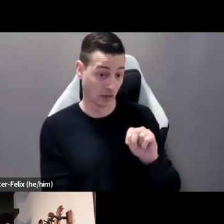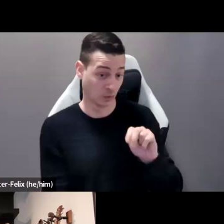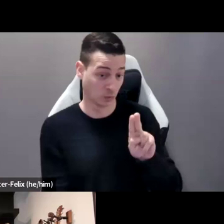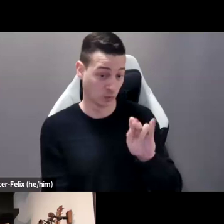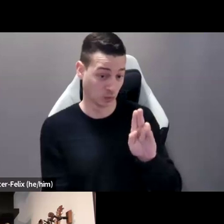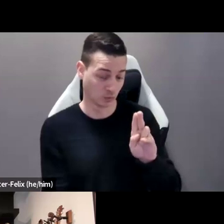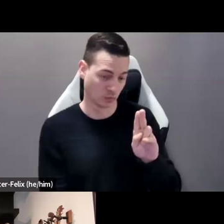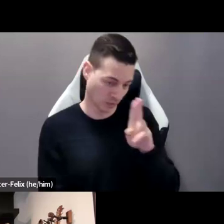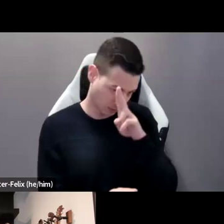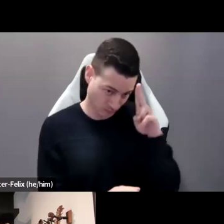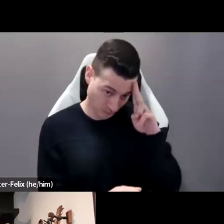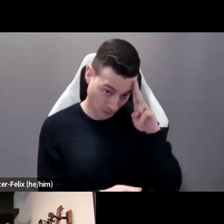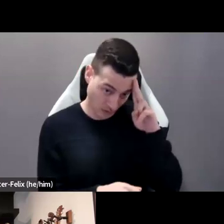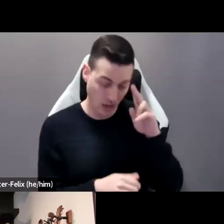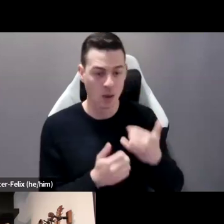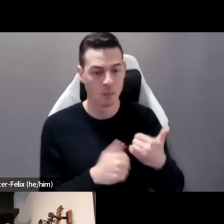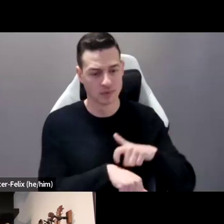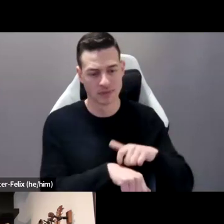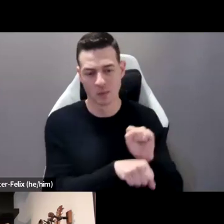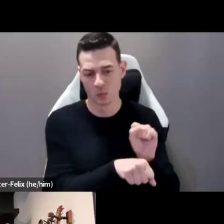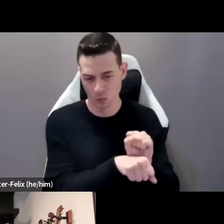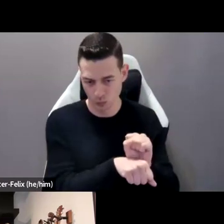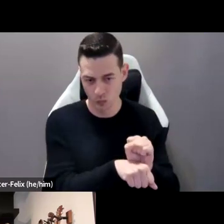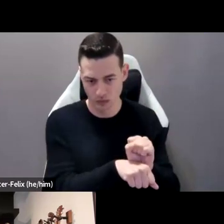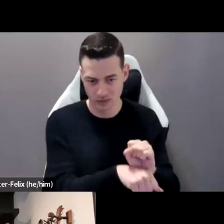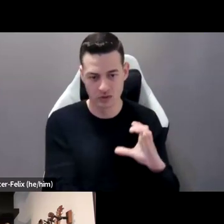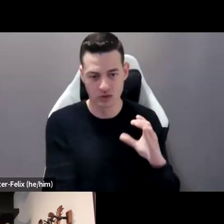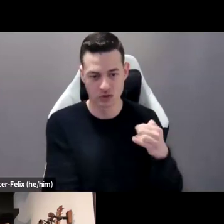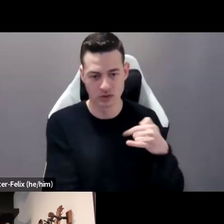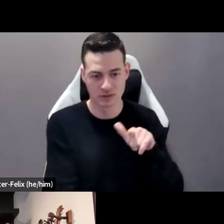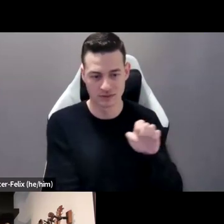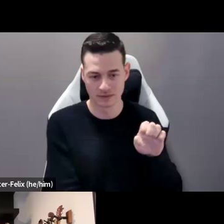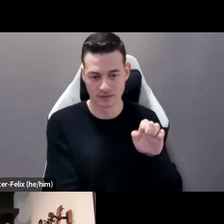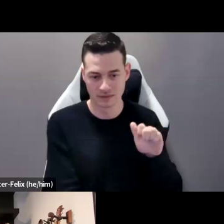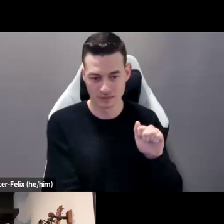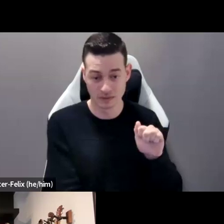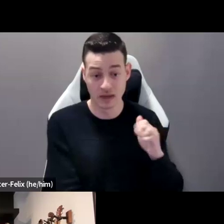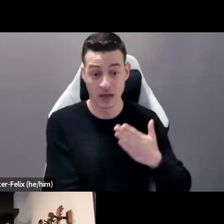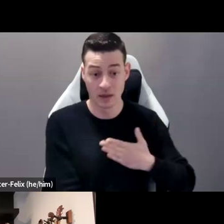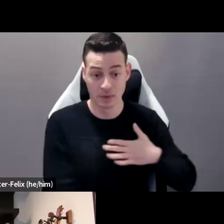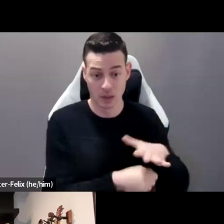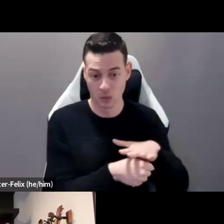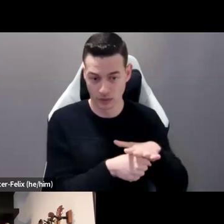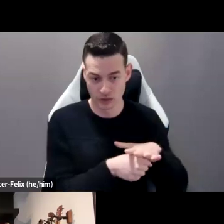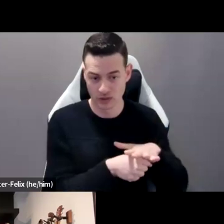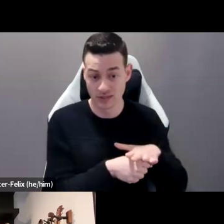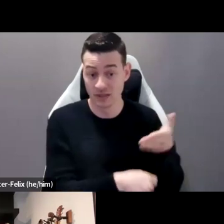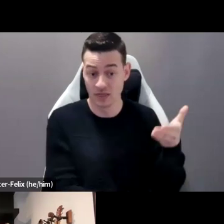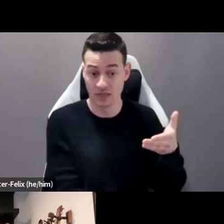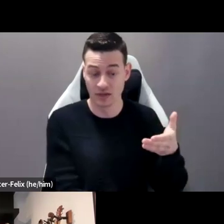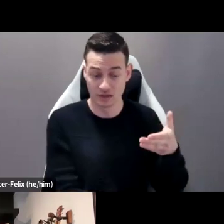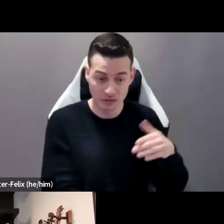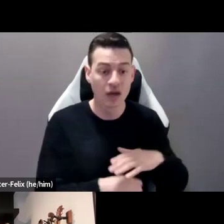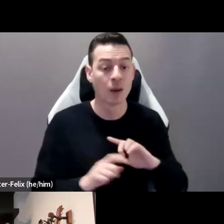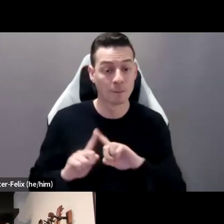spend most of my time in Chelsea. That's where my clinic is, but on NYU. And yeah, I'm very happy to be